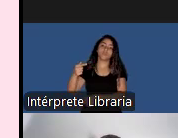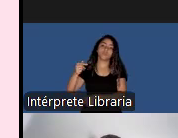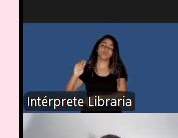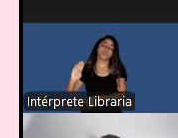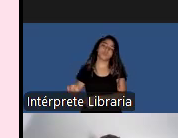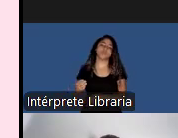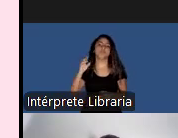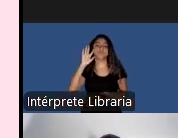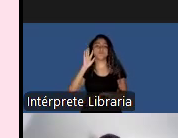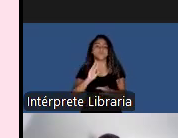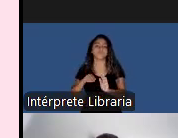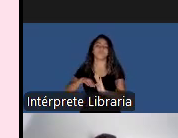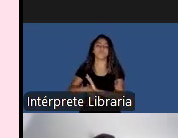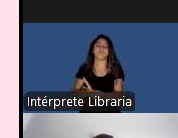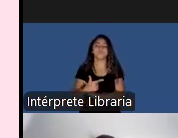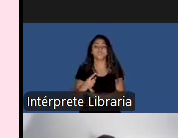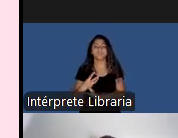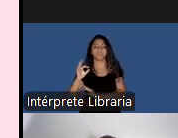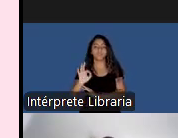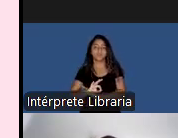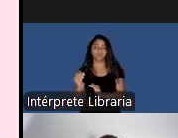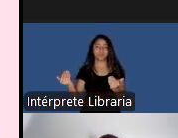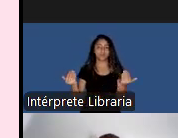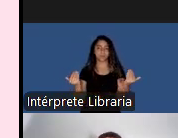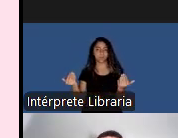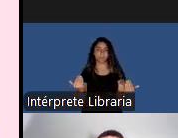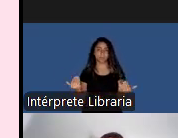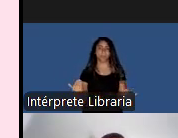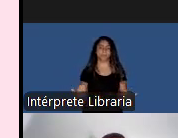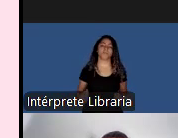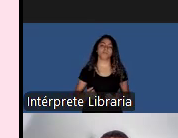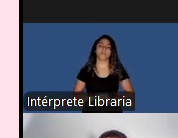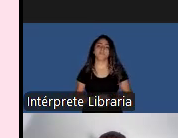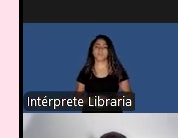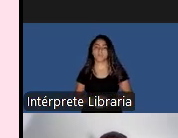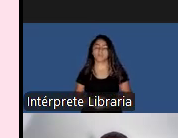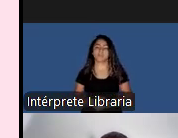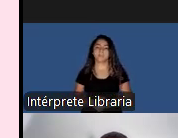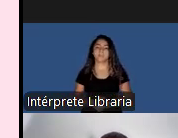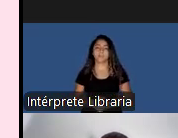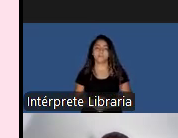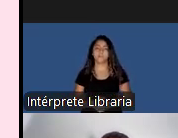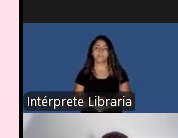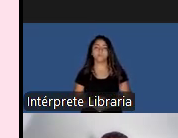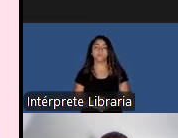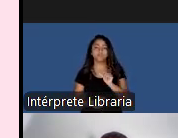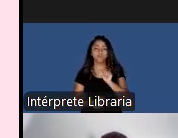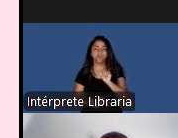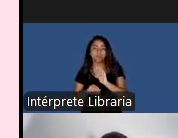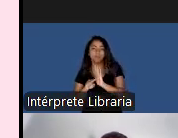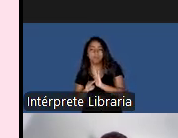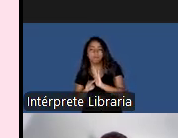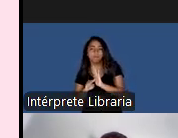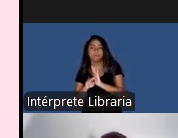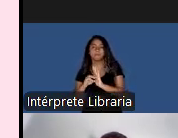was 221.7 million. So this is a 23% drop when compared to 2022, with a